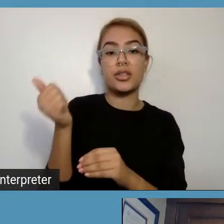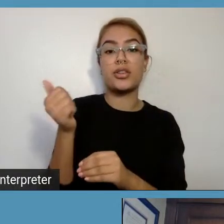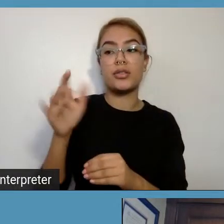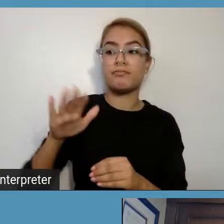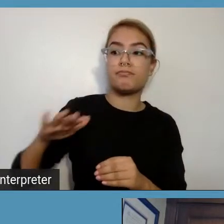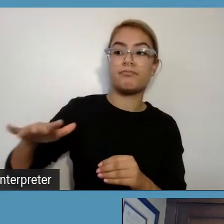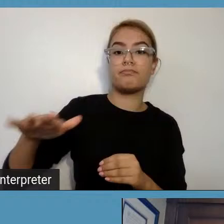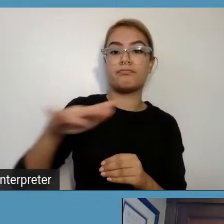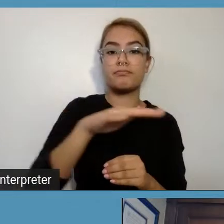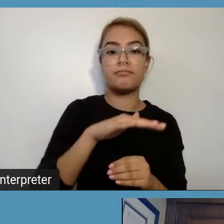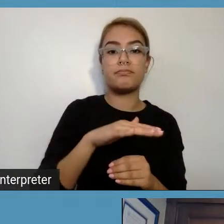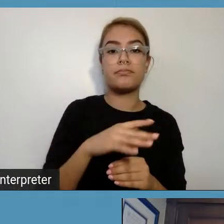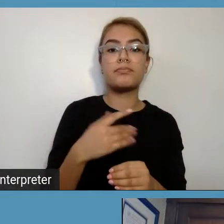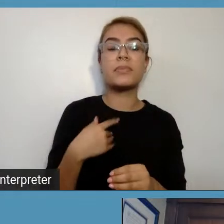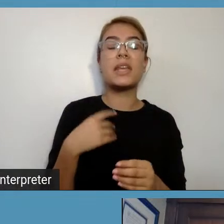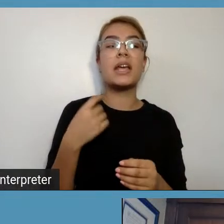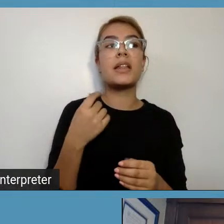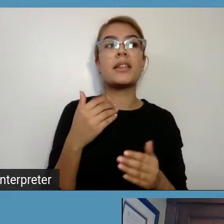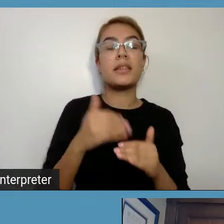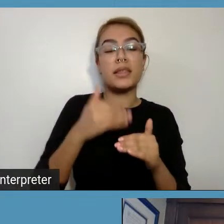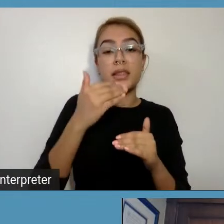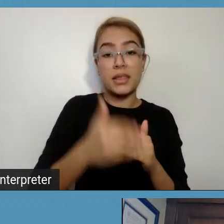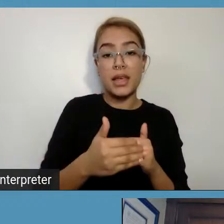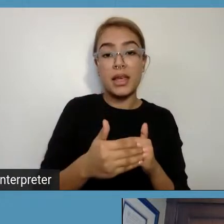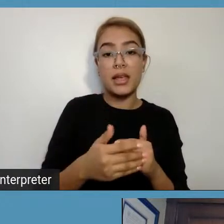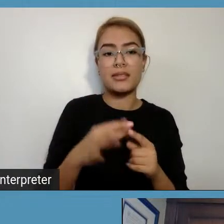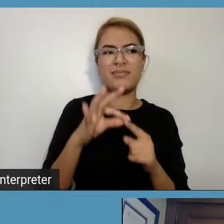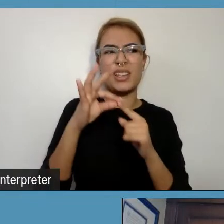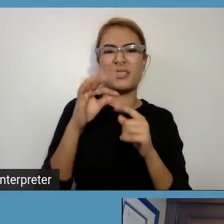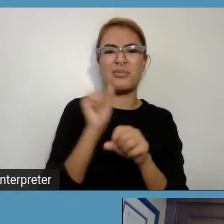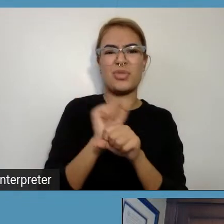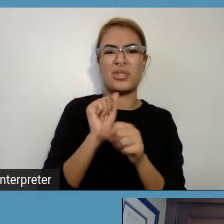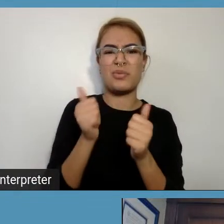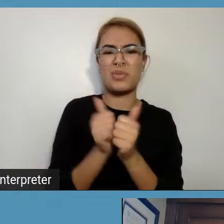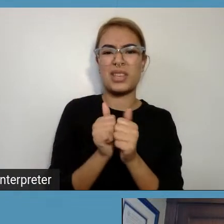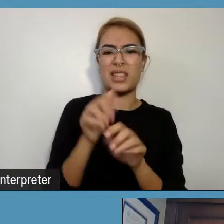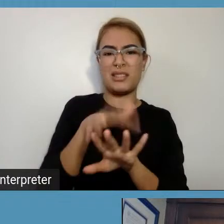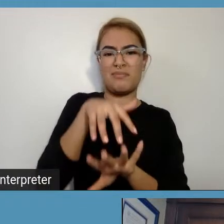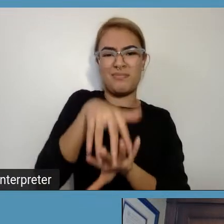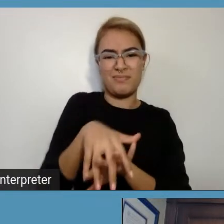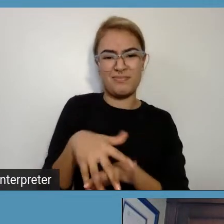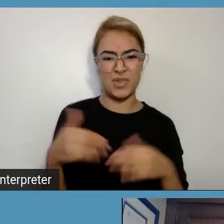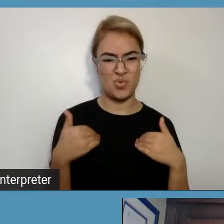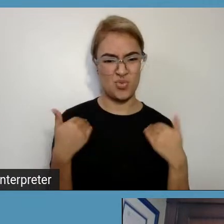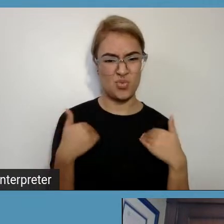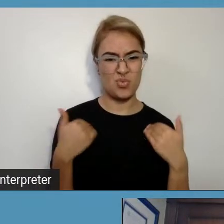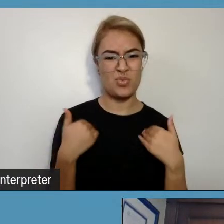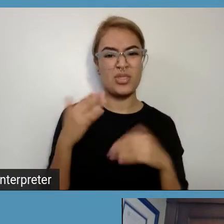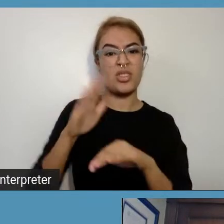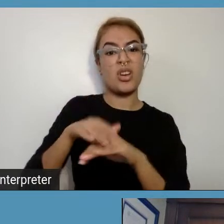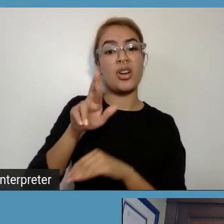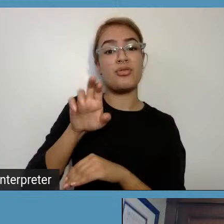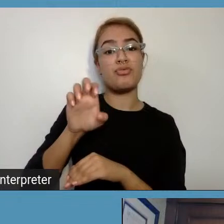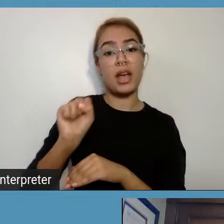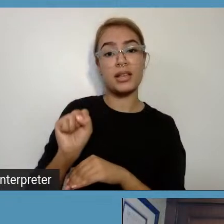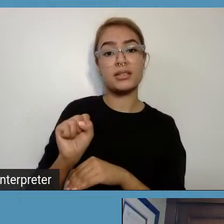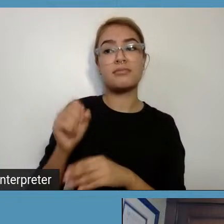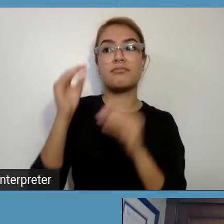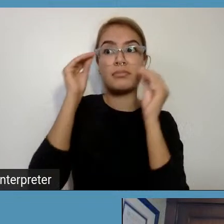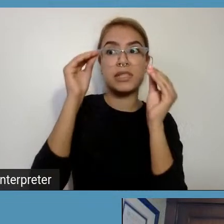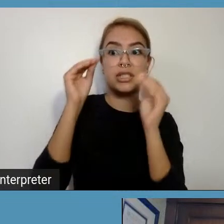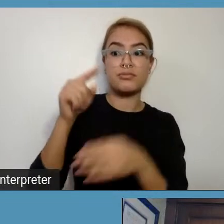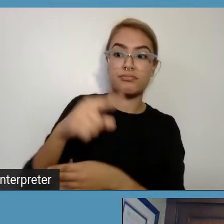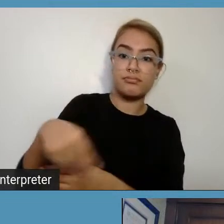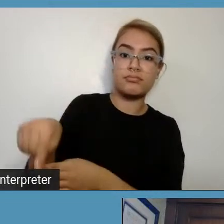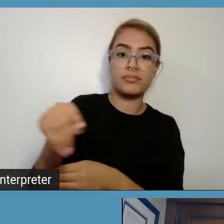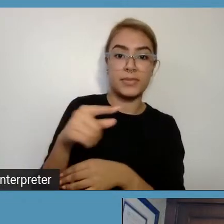around them. And then take, especially as we've been working with Native American youth on the reservations and teaching those things there,